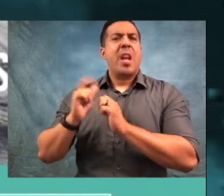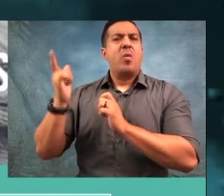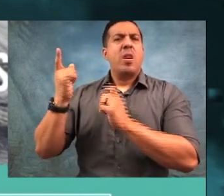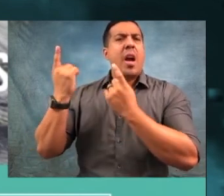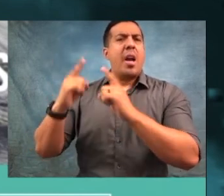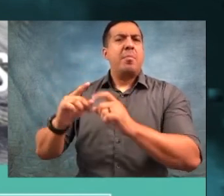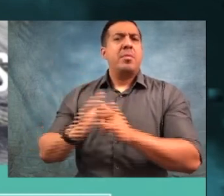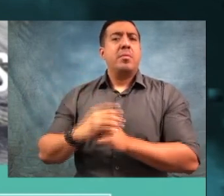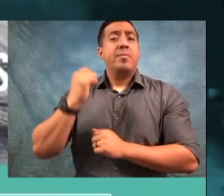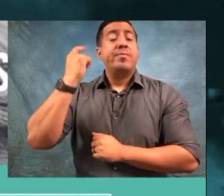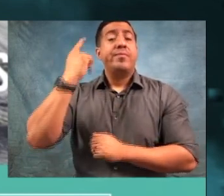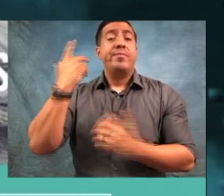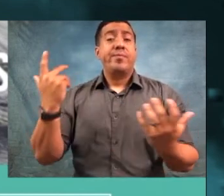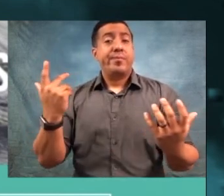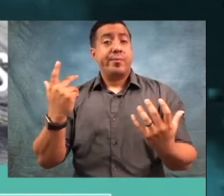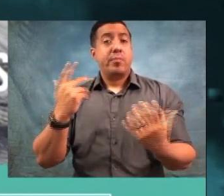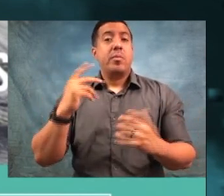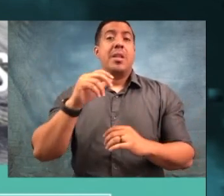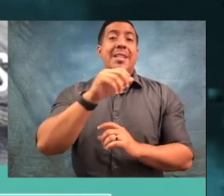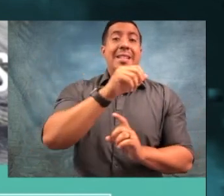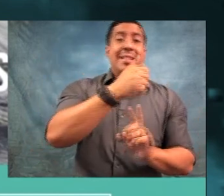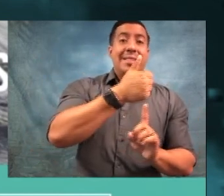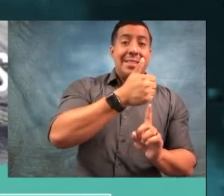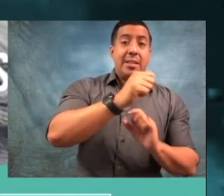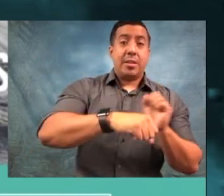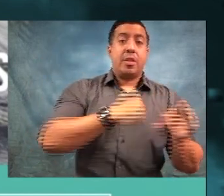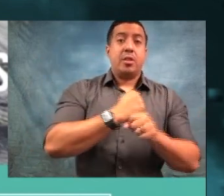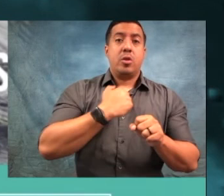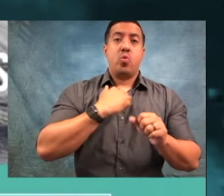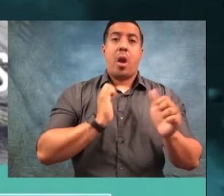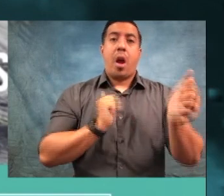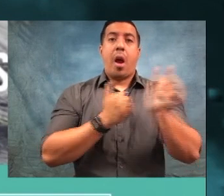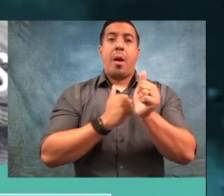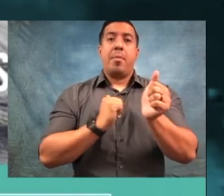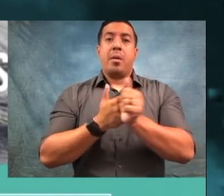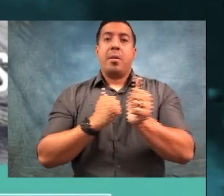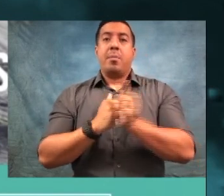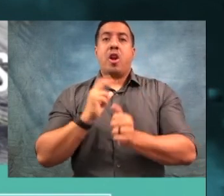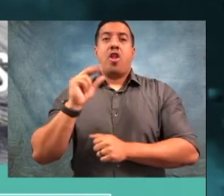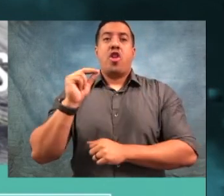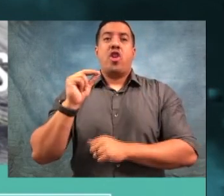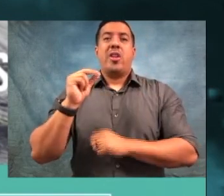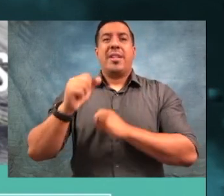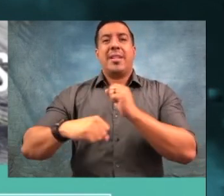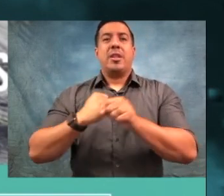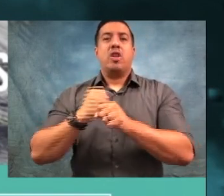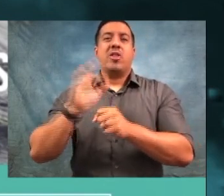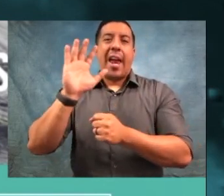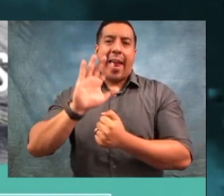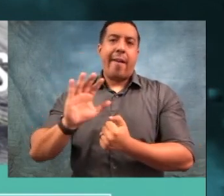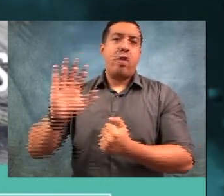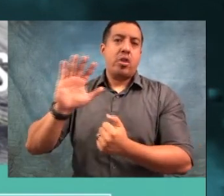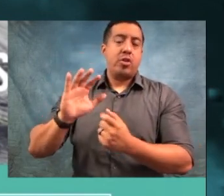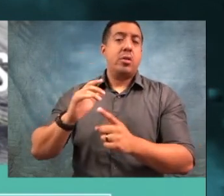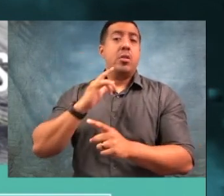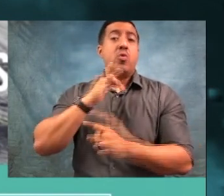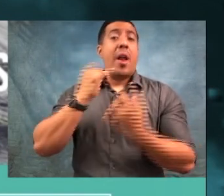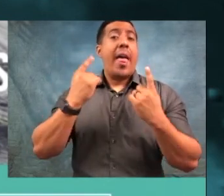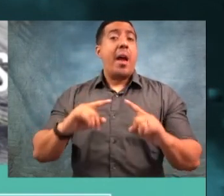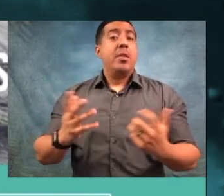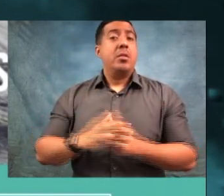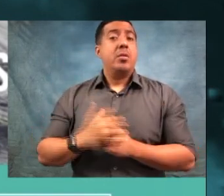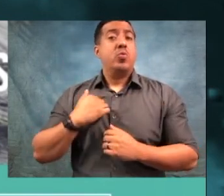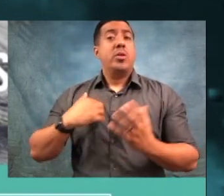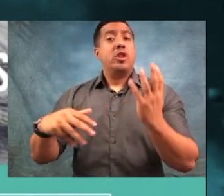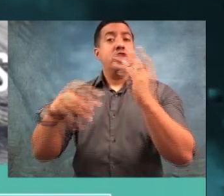3. Well, how does this happen? Every 10 years, we update the 30-year averages. And